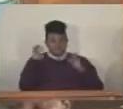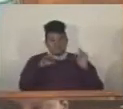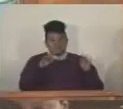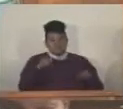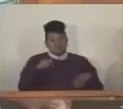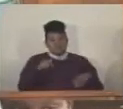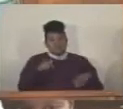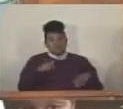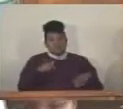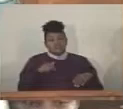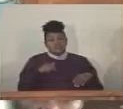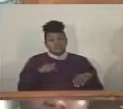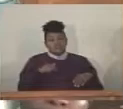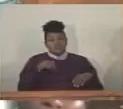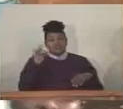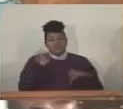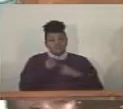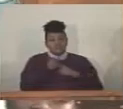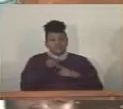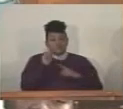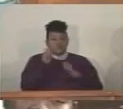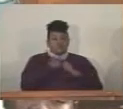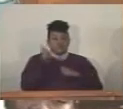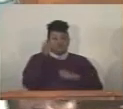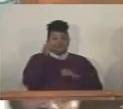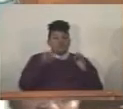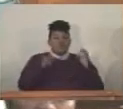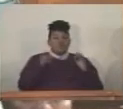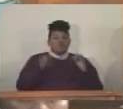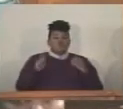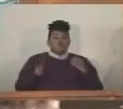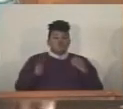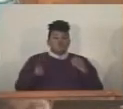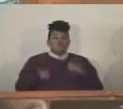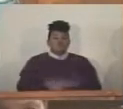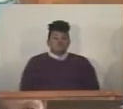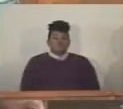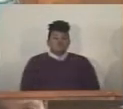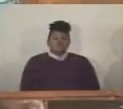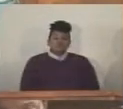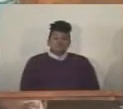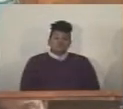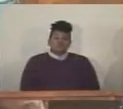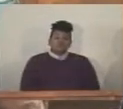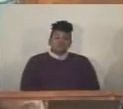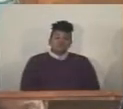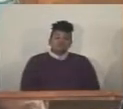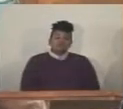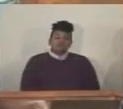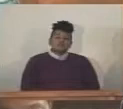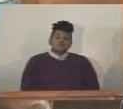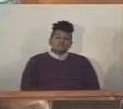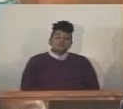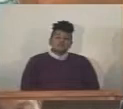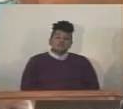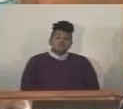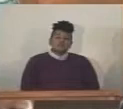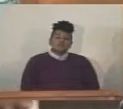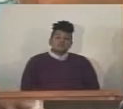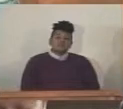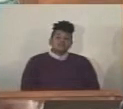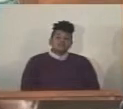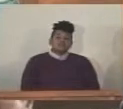it would be an offense without the allocation of any